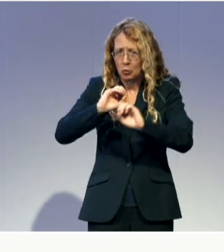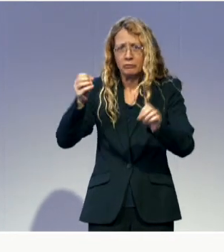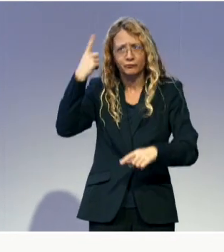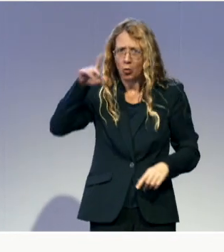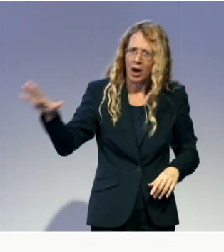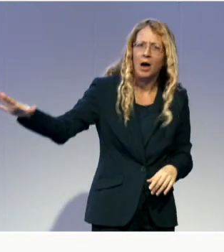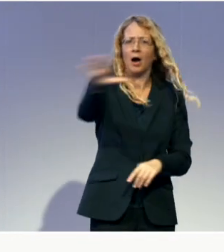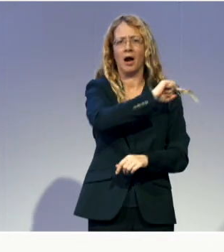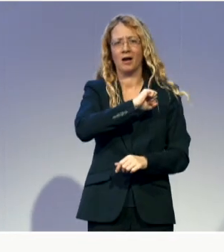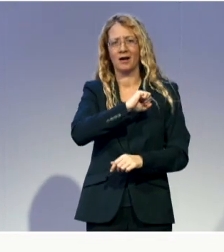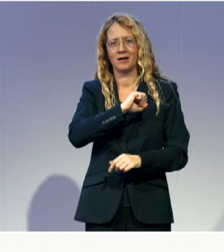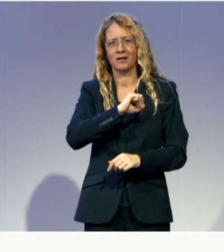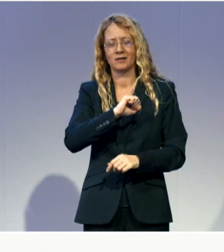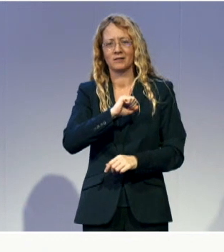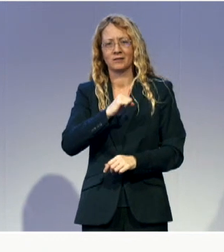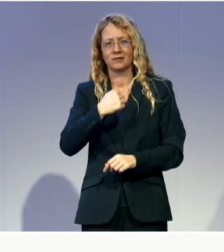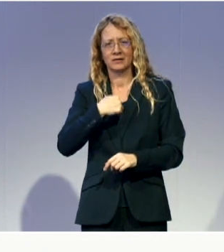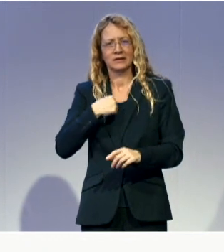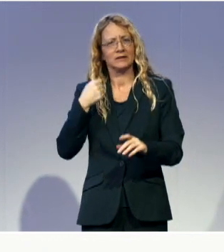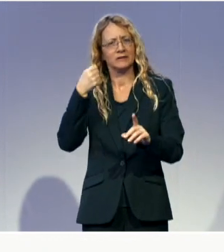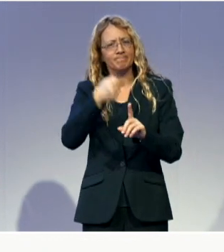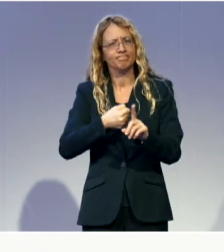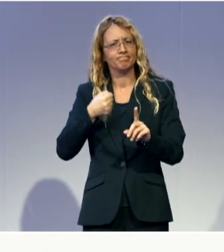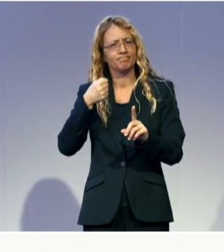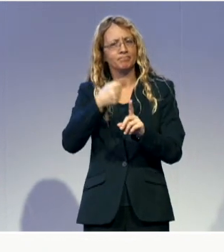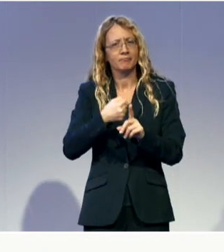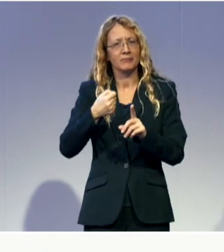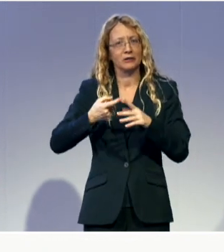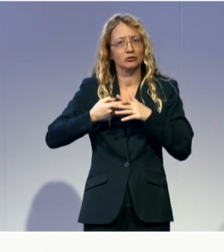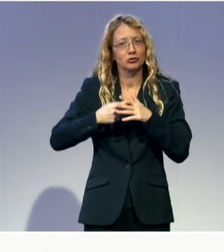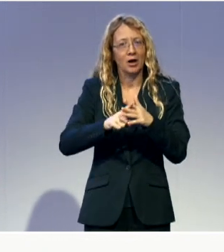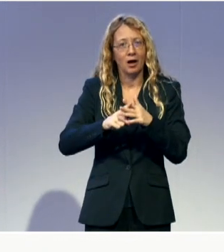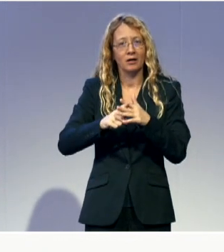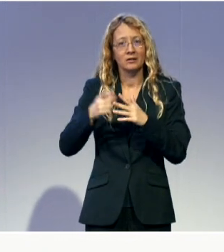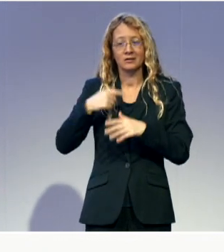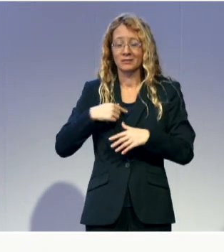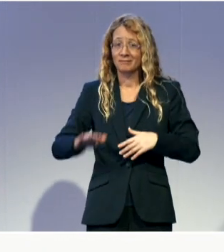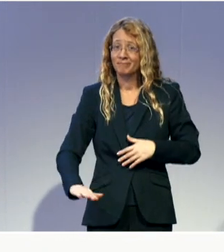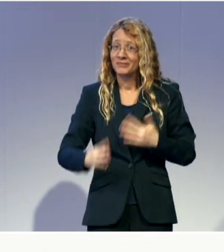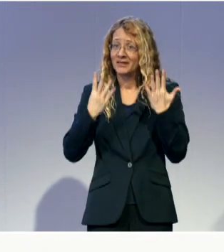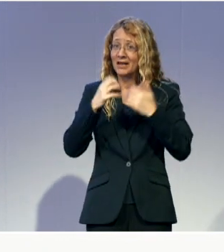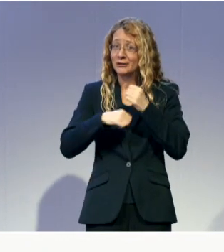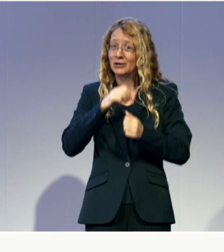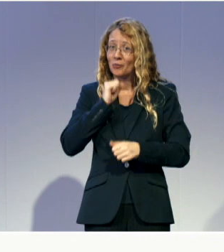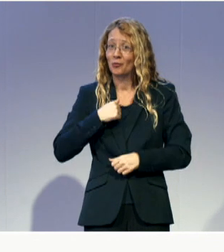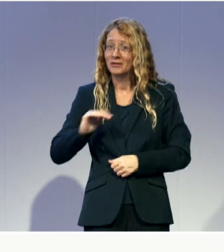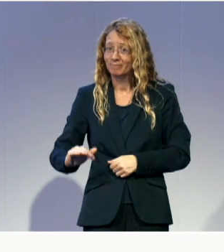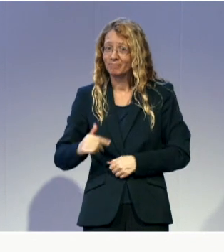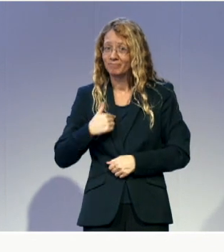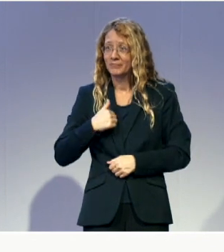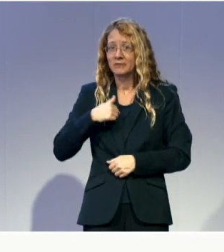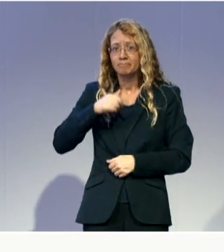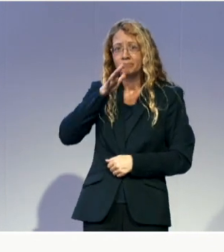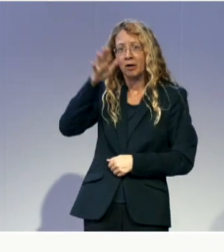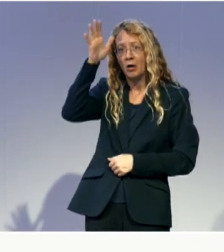started when I was 9 years old, and my parents were trying to convince